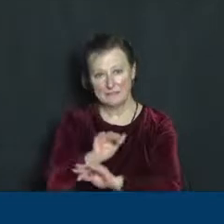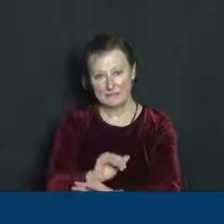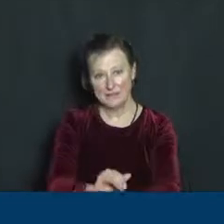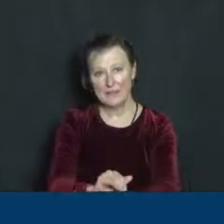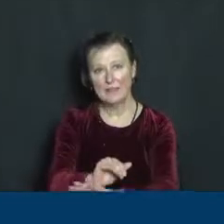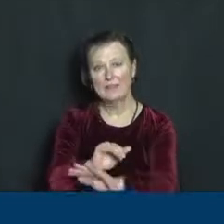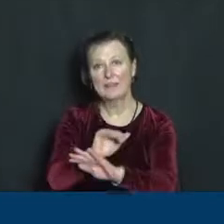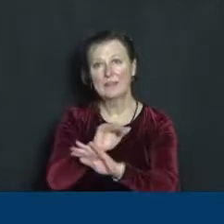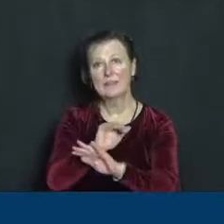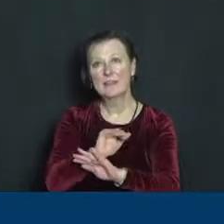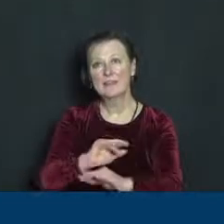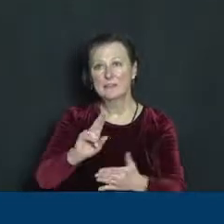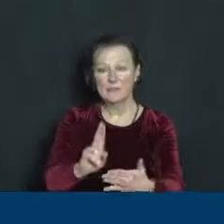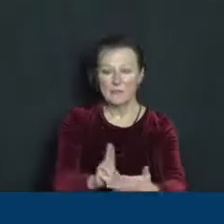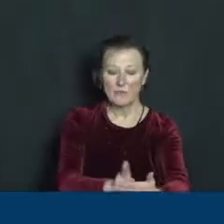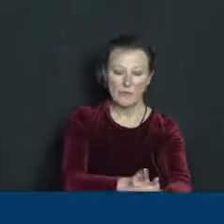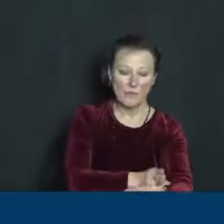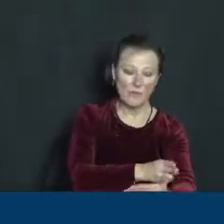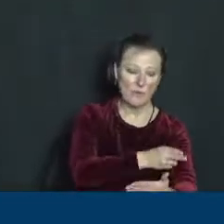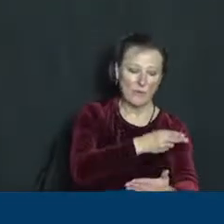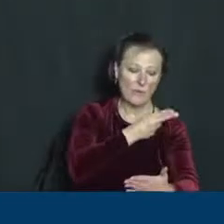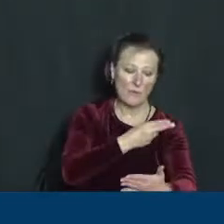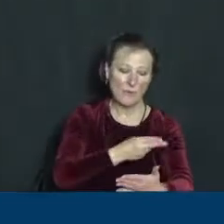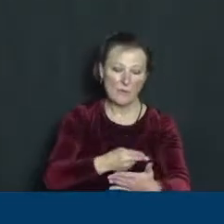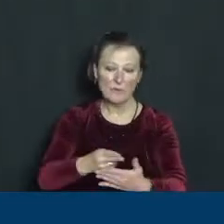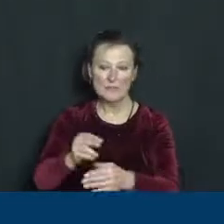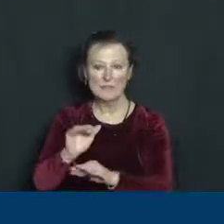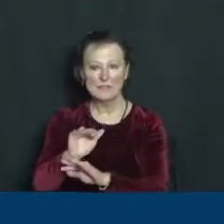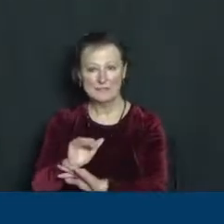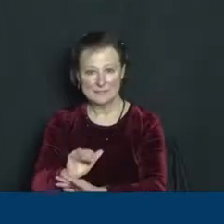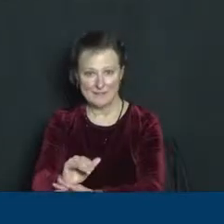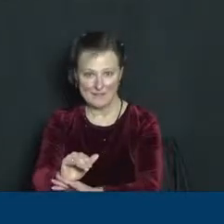Silent night, holy